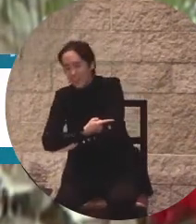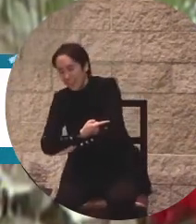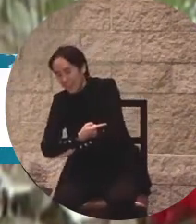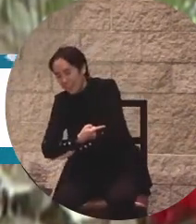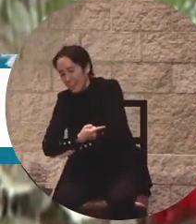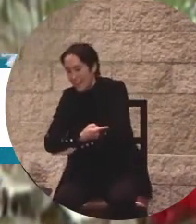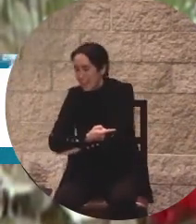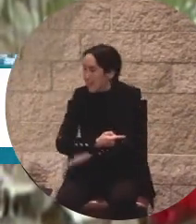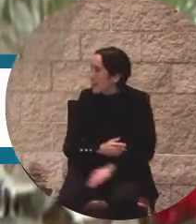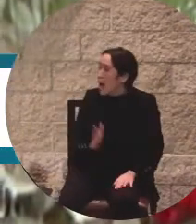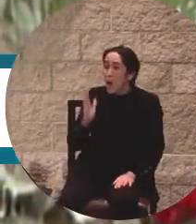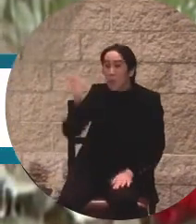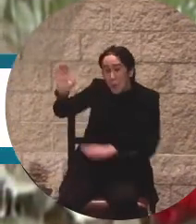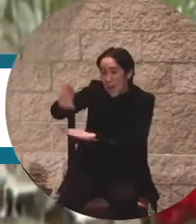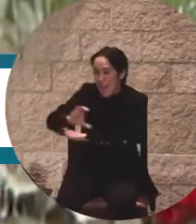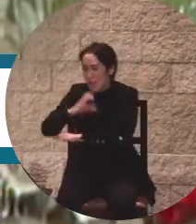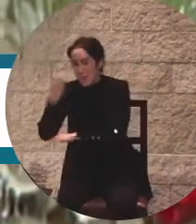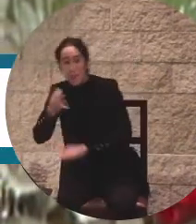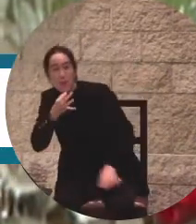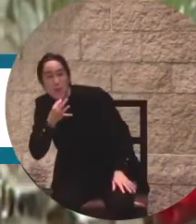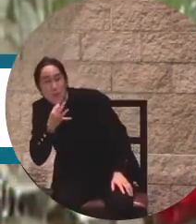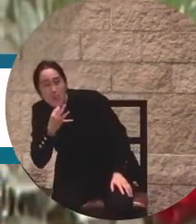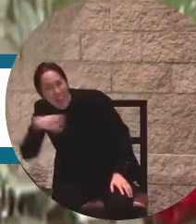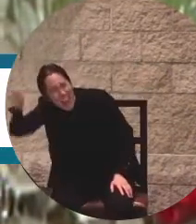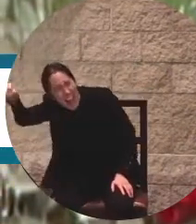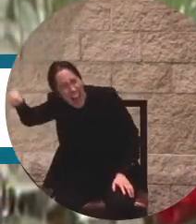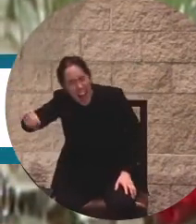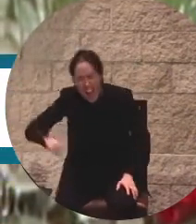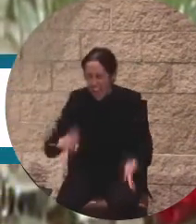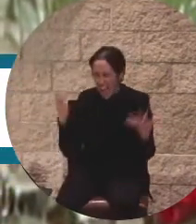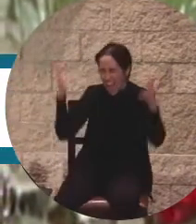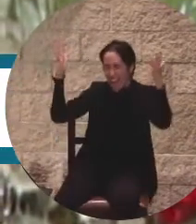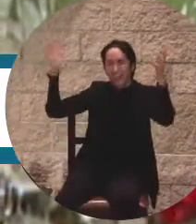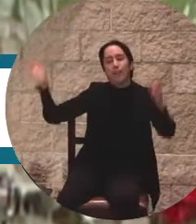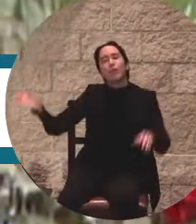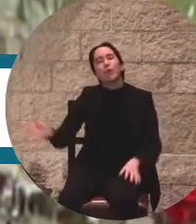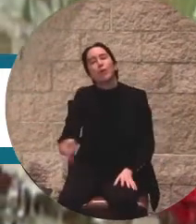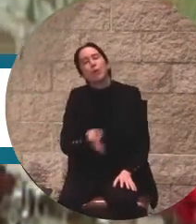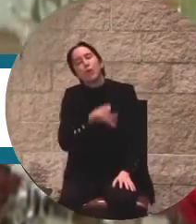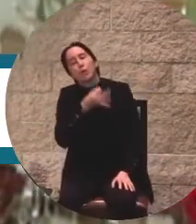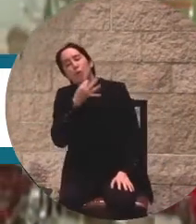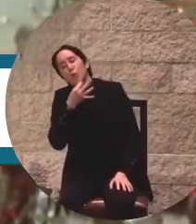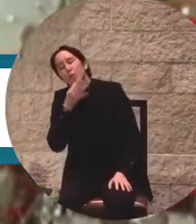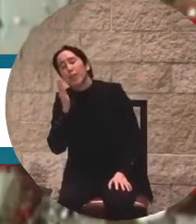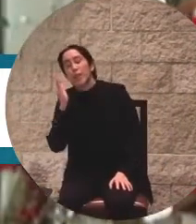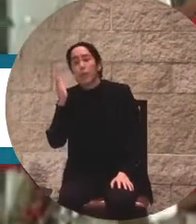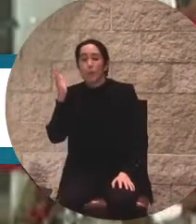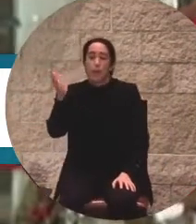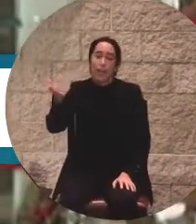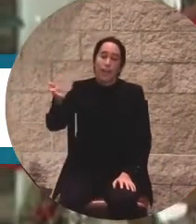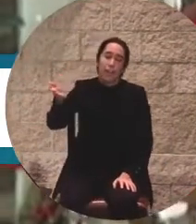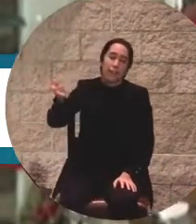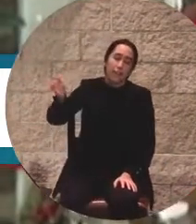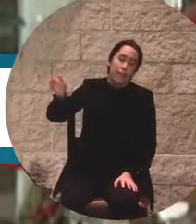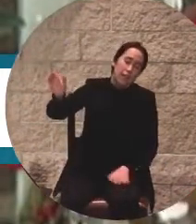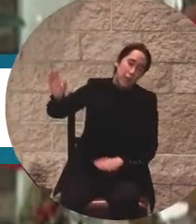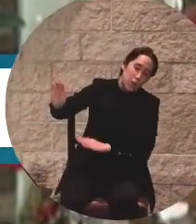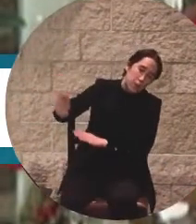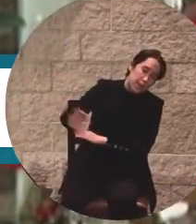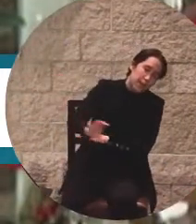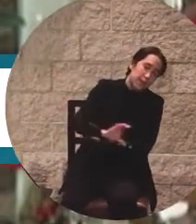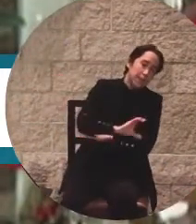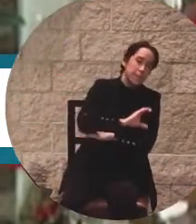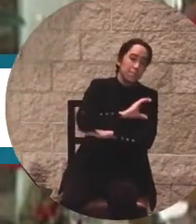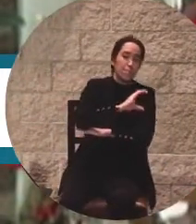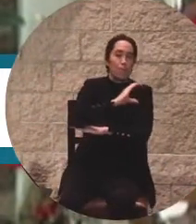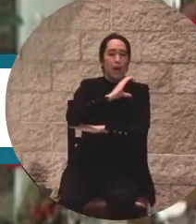It's gonna be Christmas soon, yes. Soon it will be